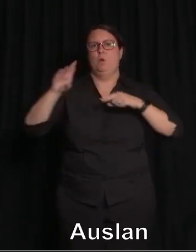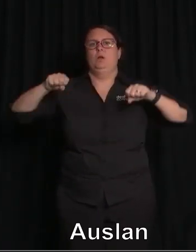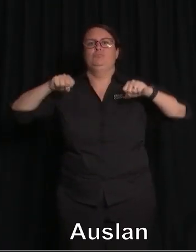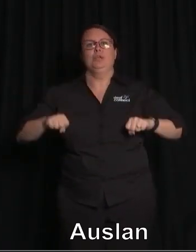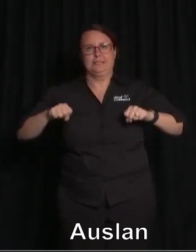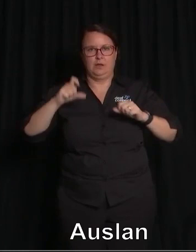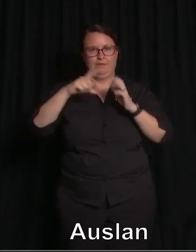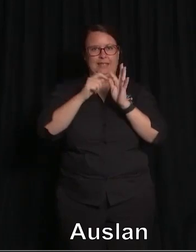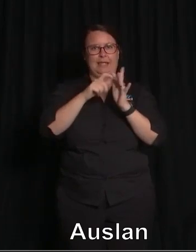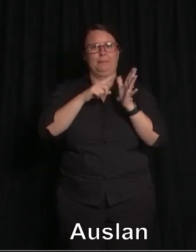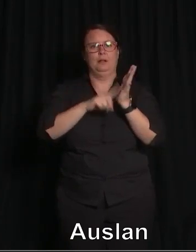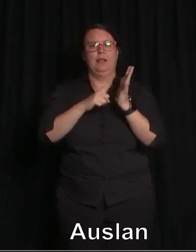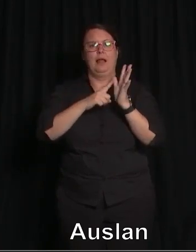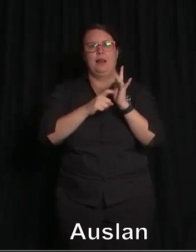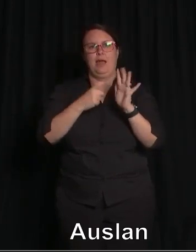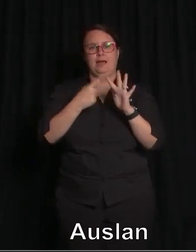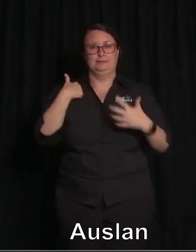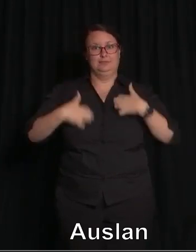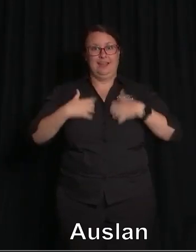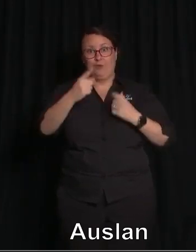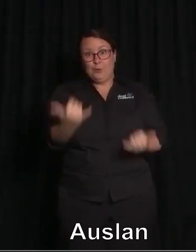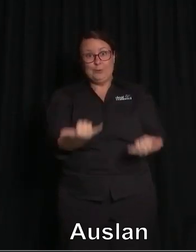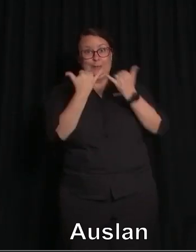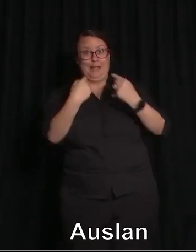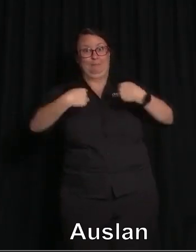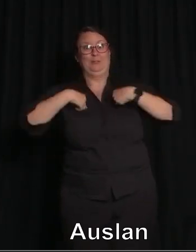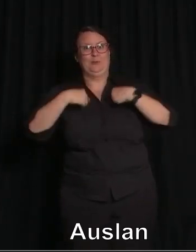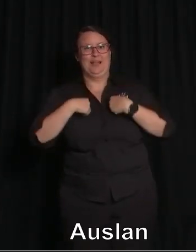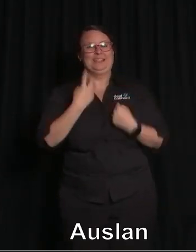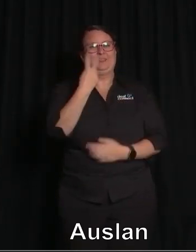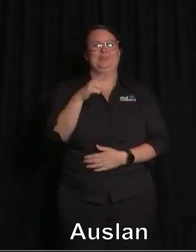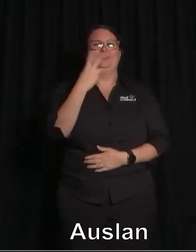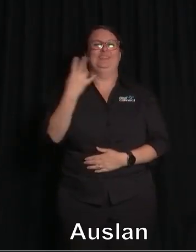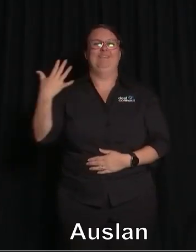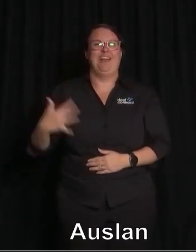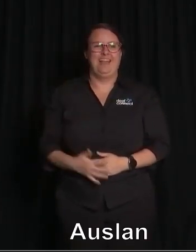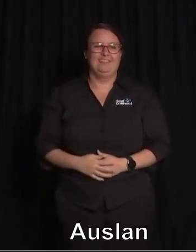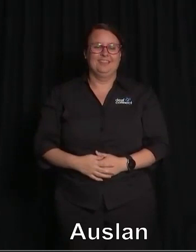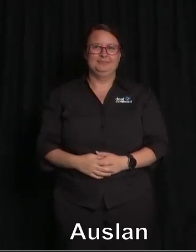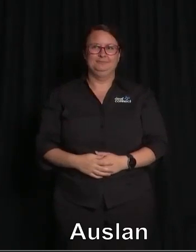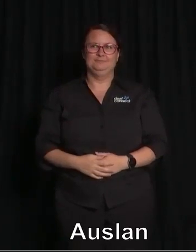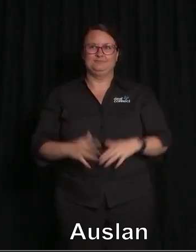we truly are looking forward to hosting you all in Washington, D.C. for WorldPride 2025.